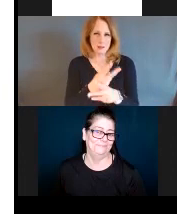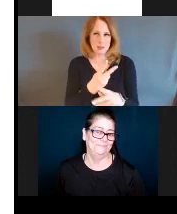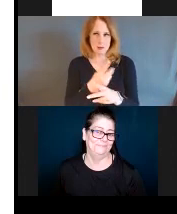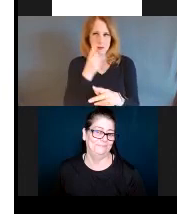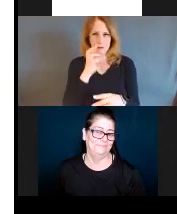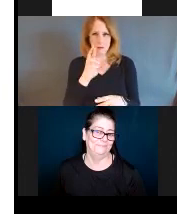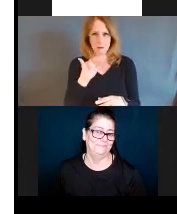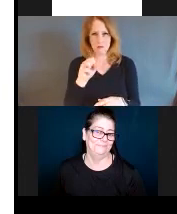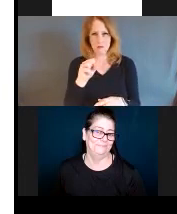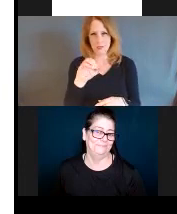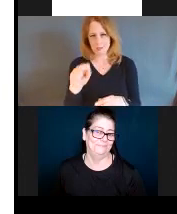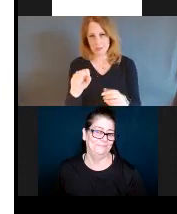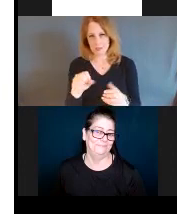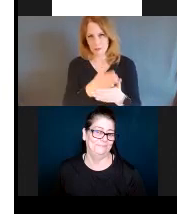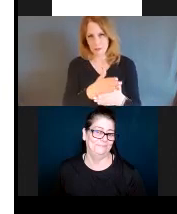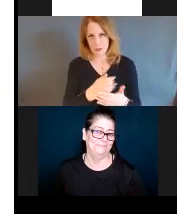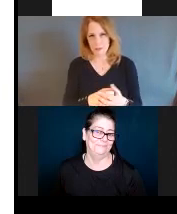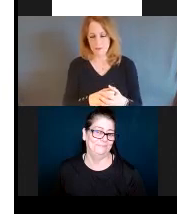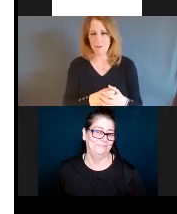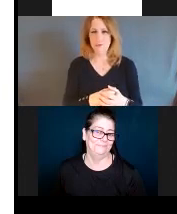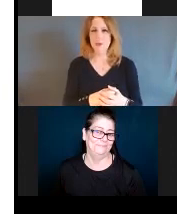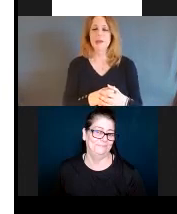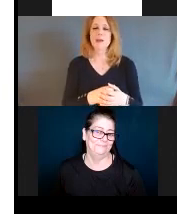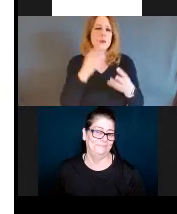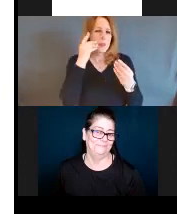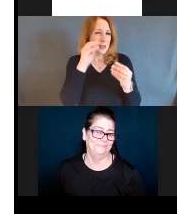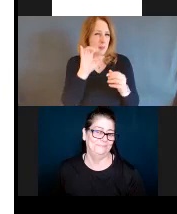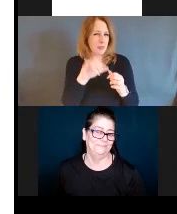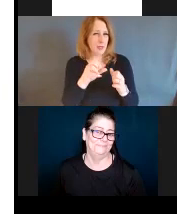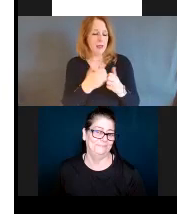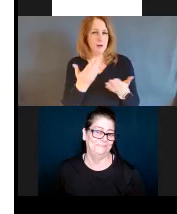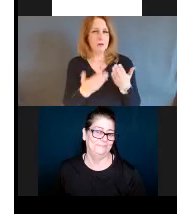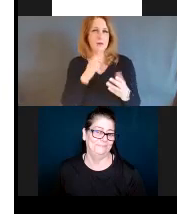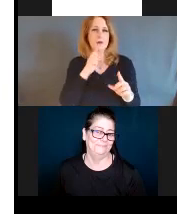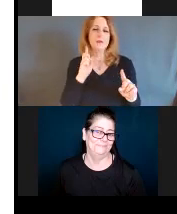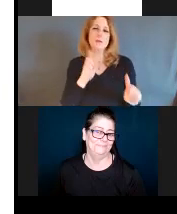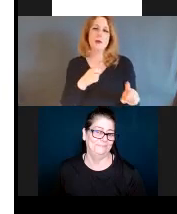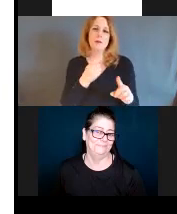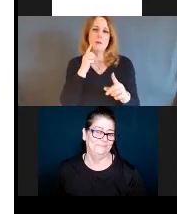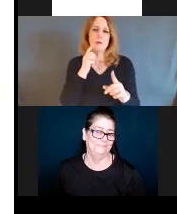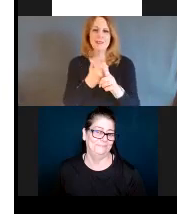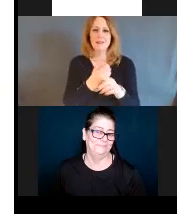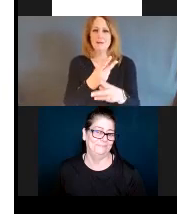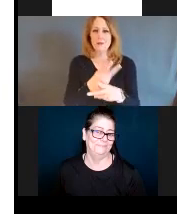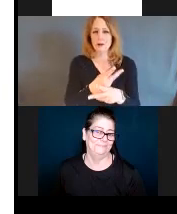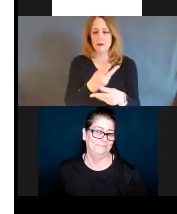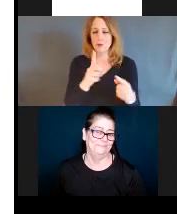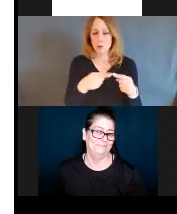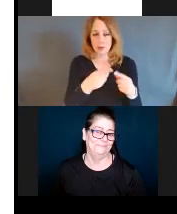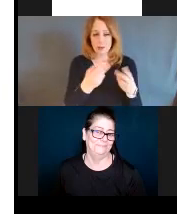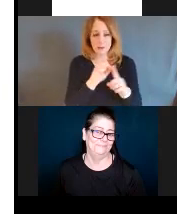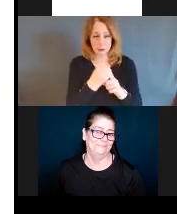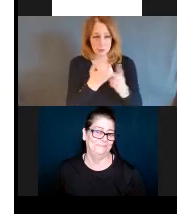intervention. So think about that and how you might react to crisis intervention, self-care after the situation is